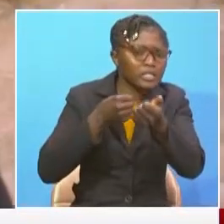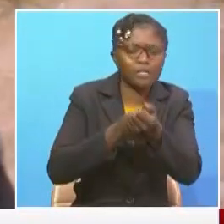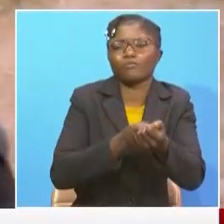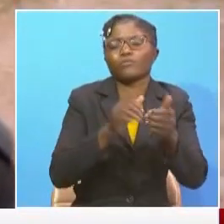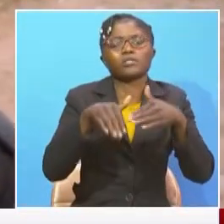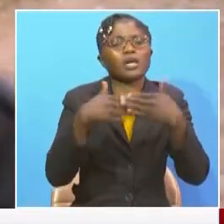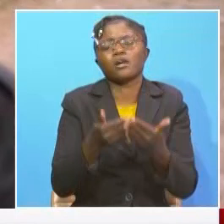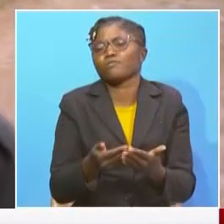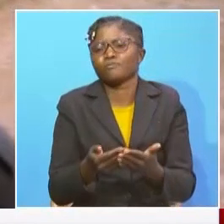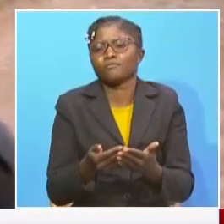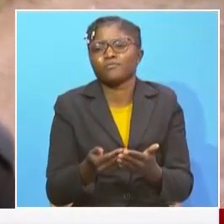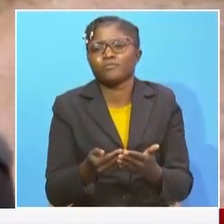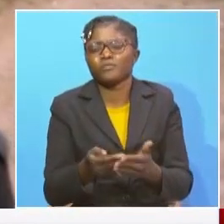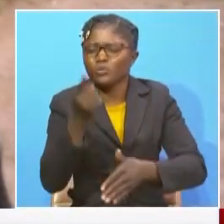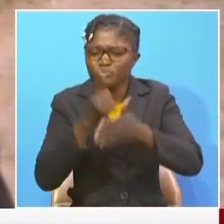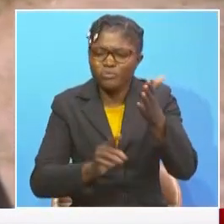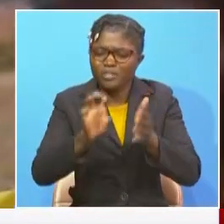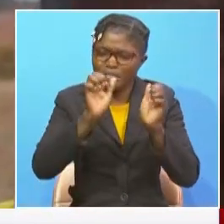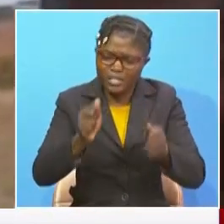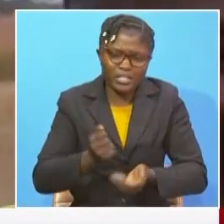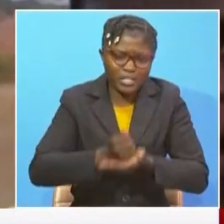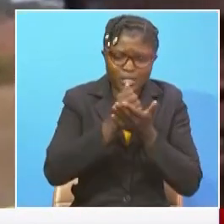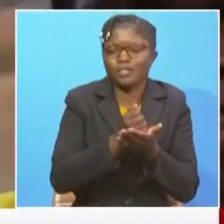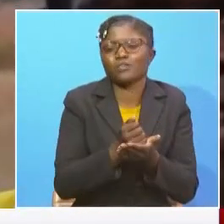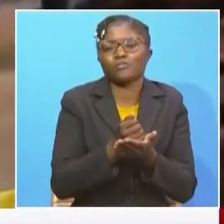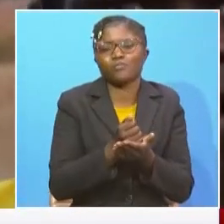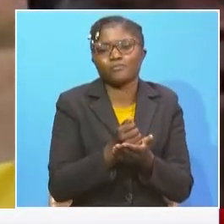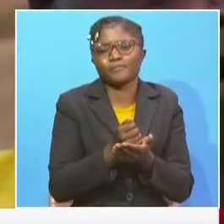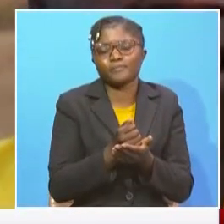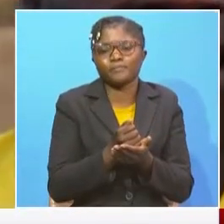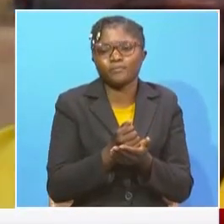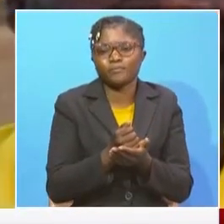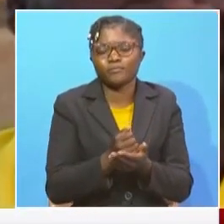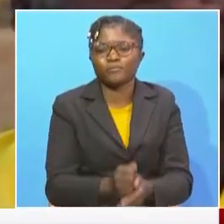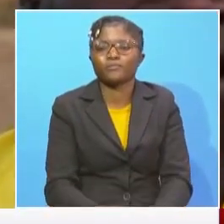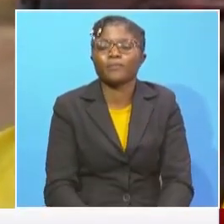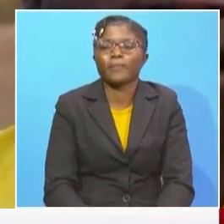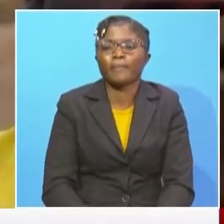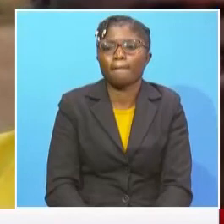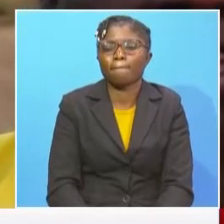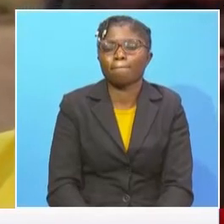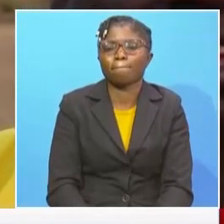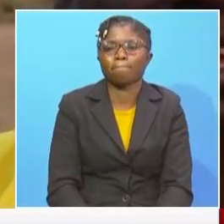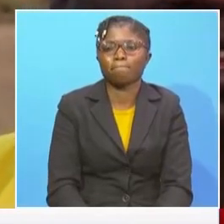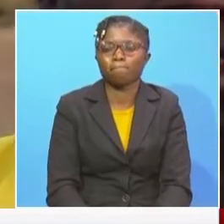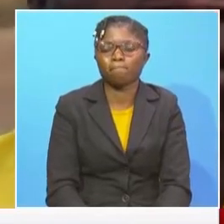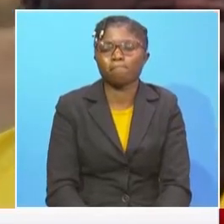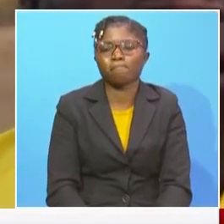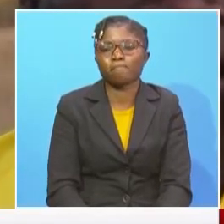sponsor kuri fence fyo benga kwata wino pa kuchite changaro po chawam ngwande fa